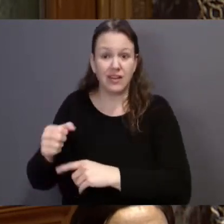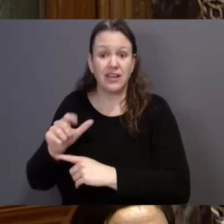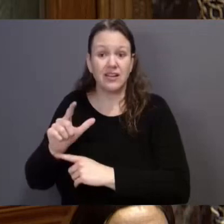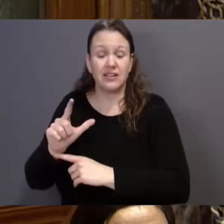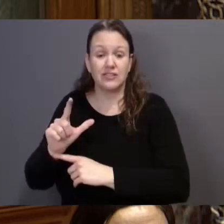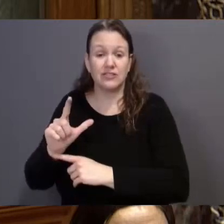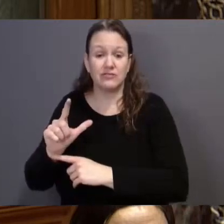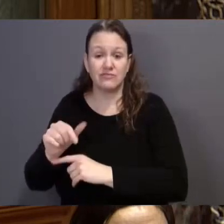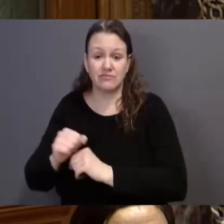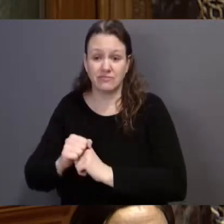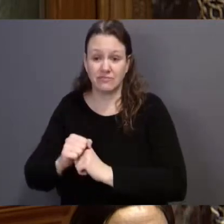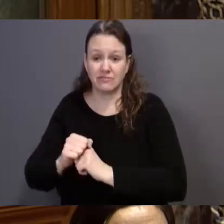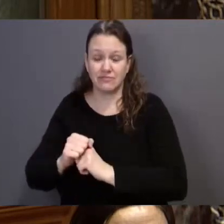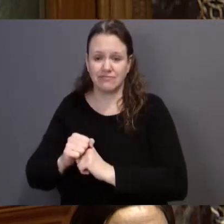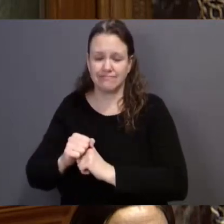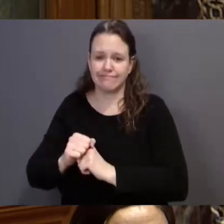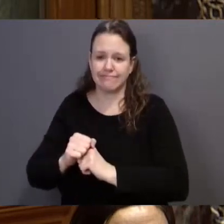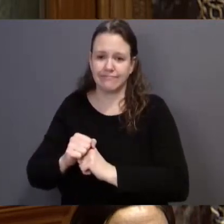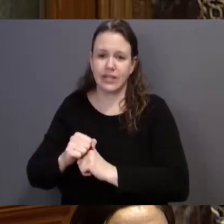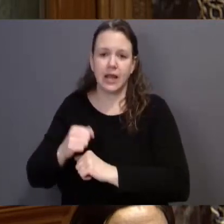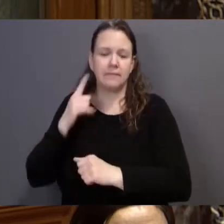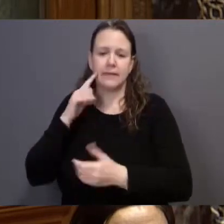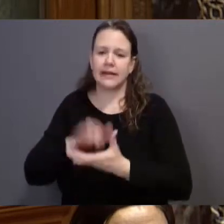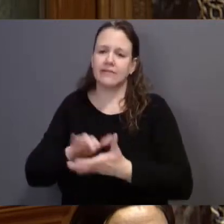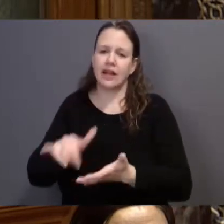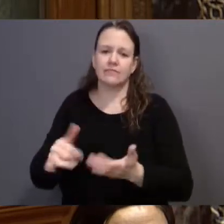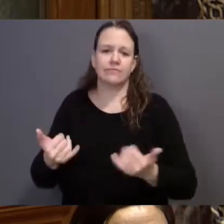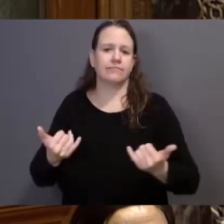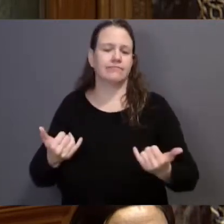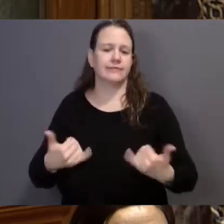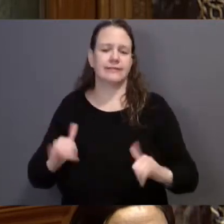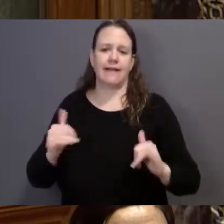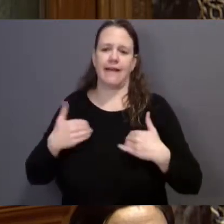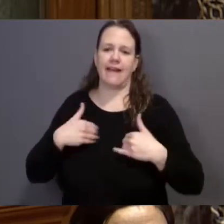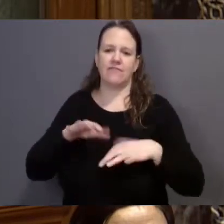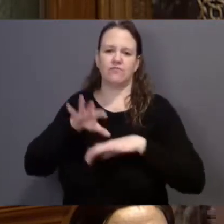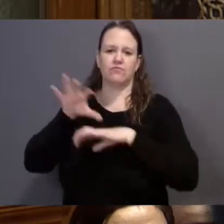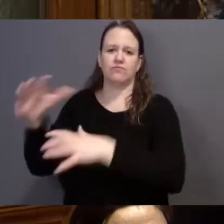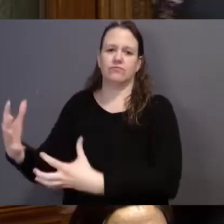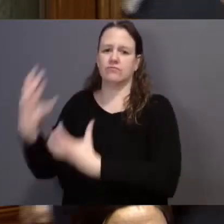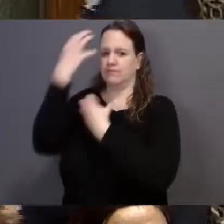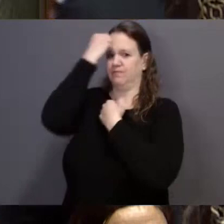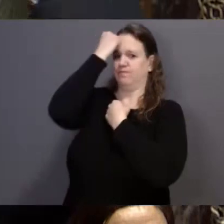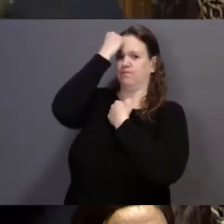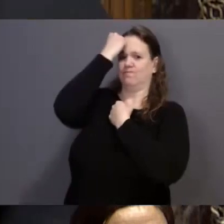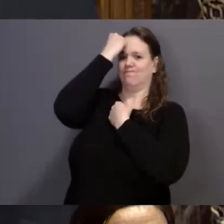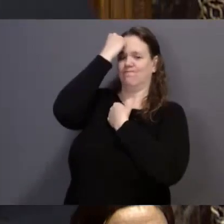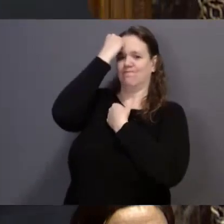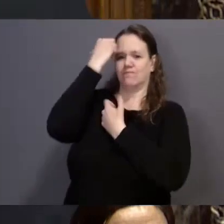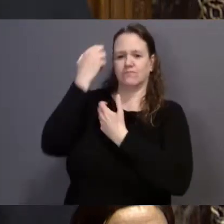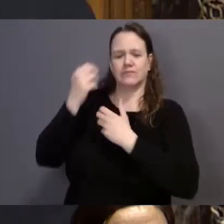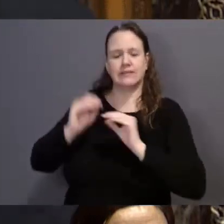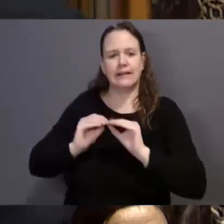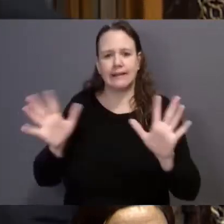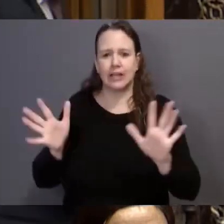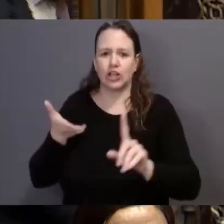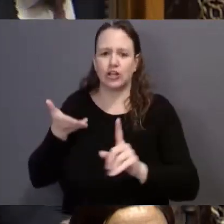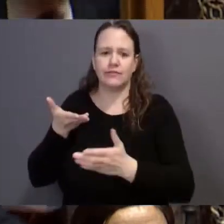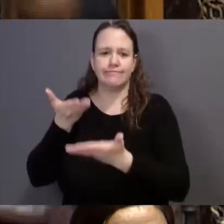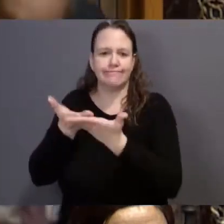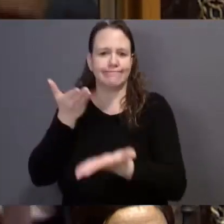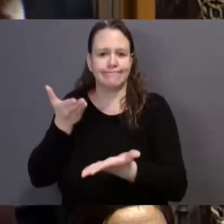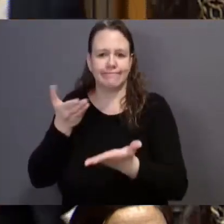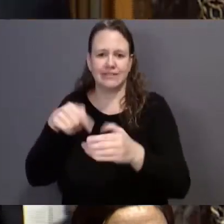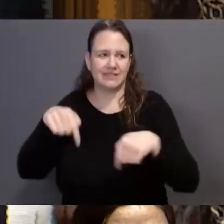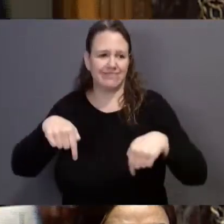bodies. This bill seeks to prohibit the use of prolonged solitary confinement and change standards of living for people in the